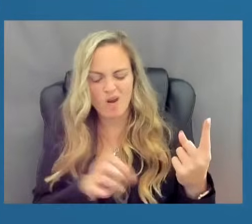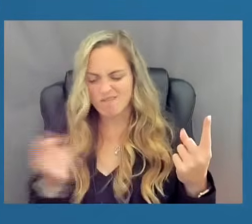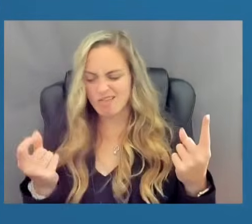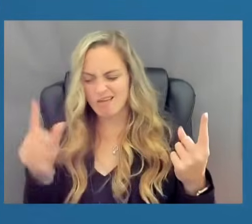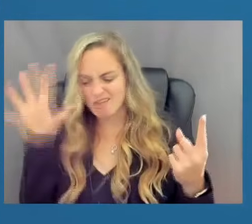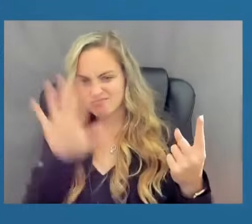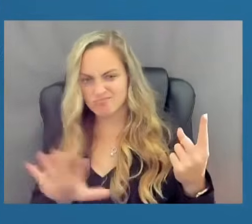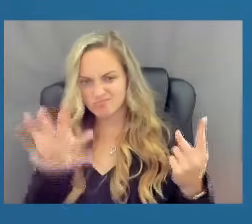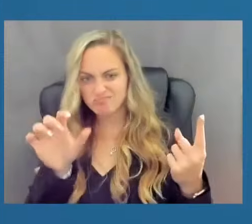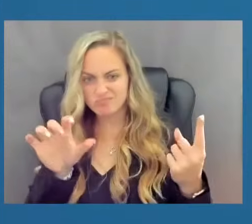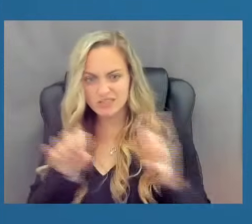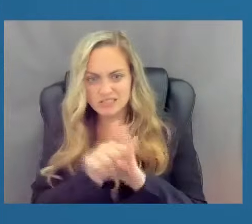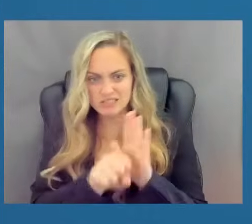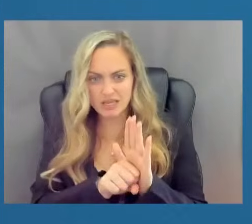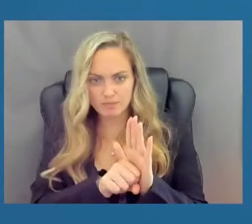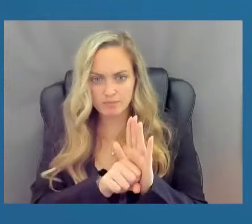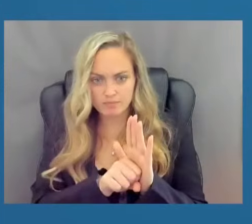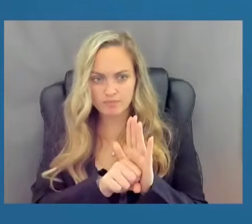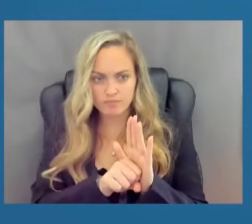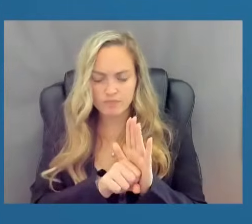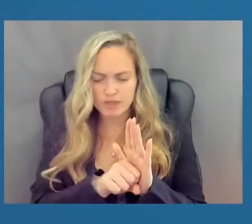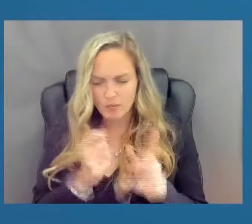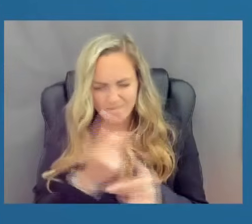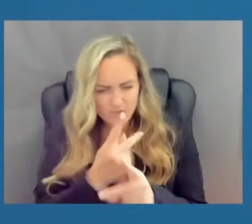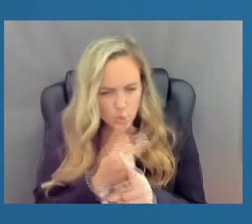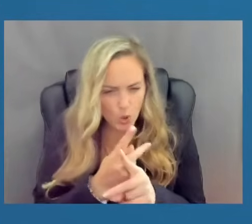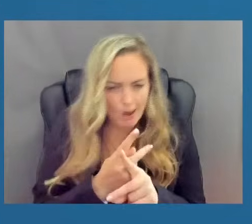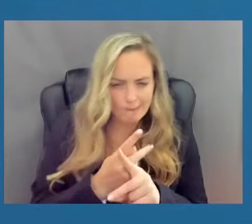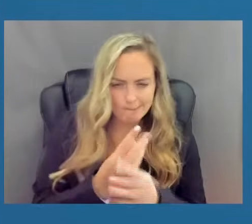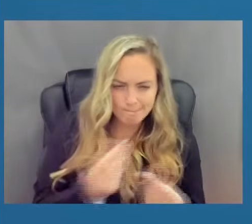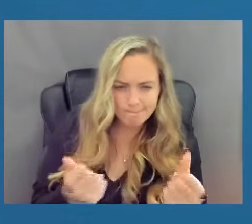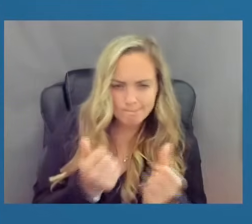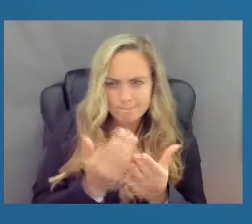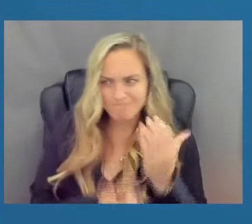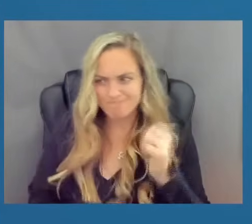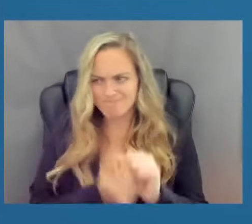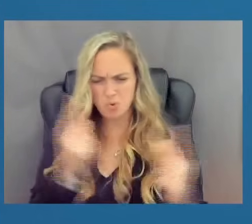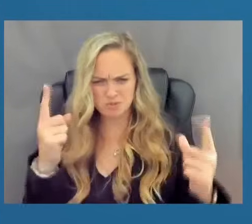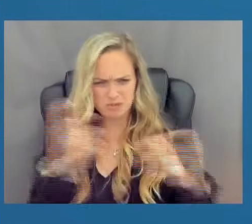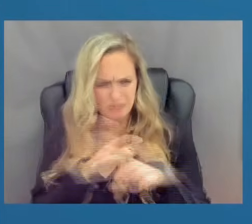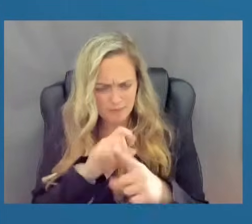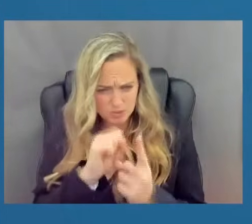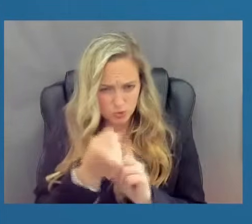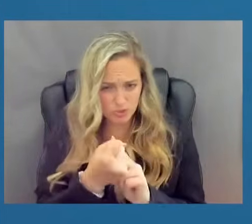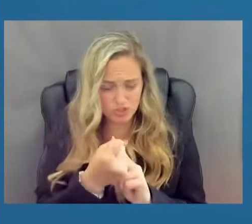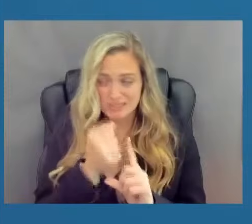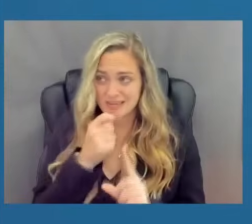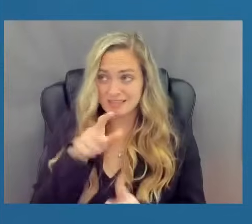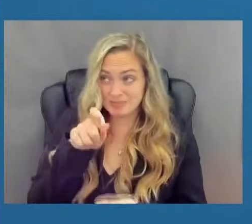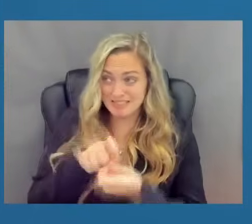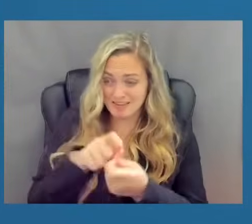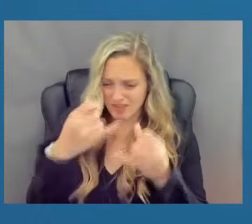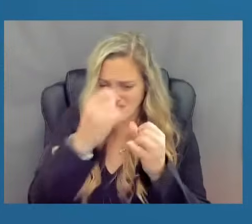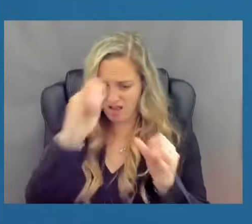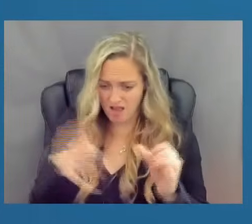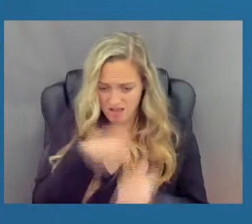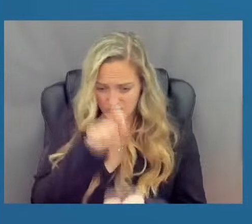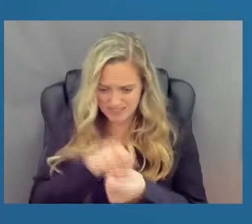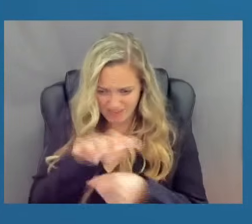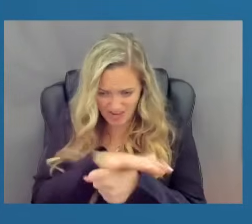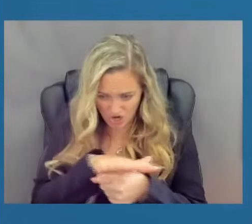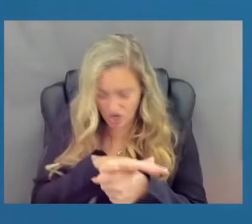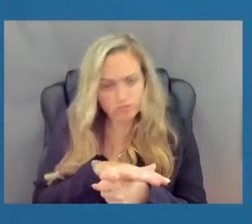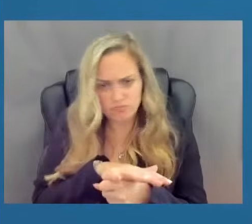state that can crack some of our most complicated situations because they're not always defined by geographic boundaries. People and vehicles